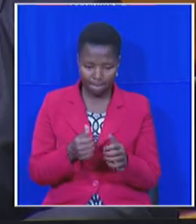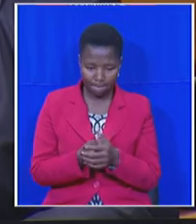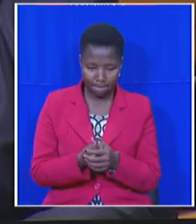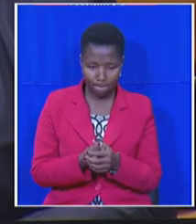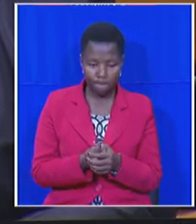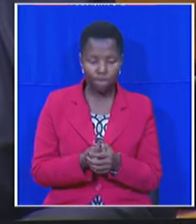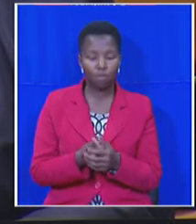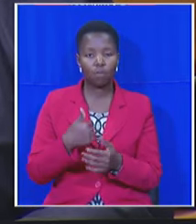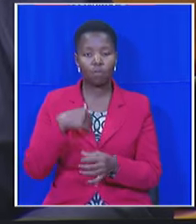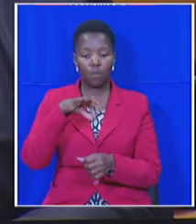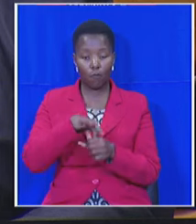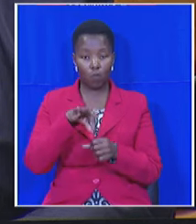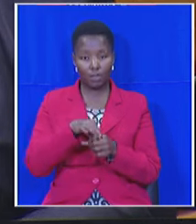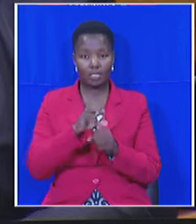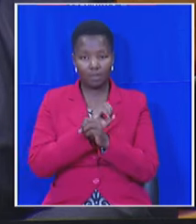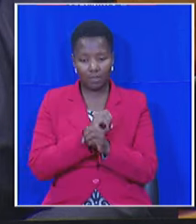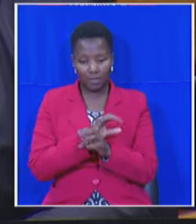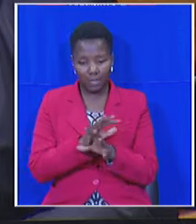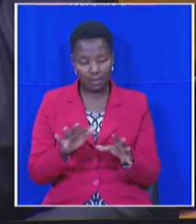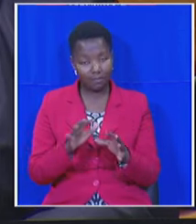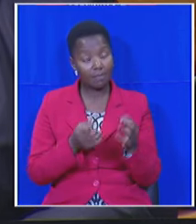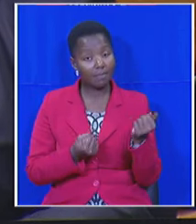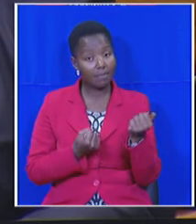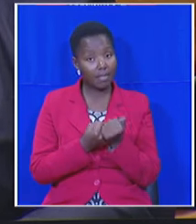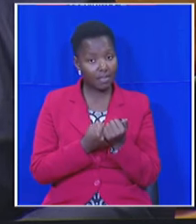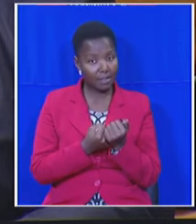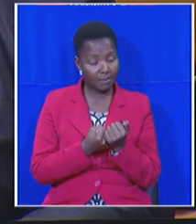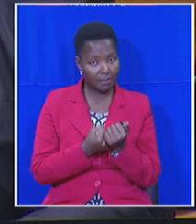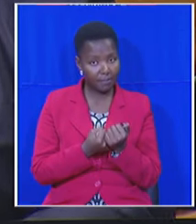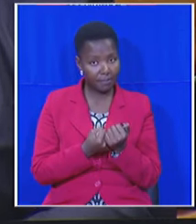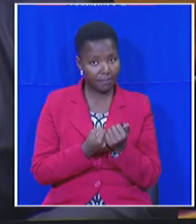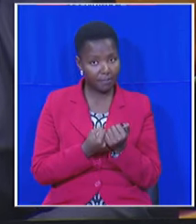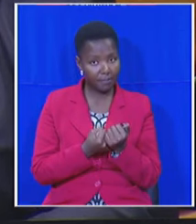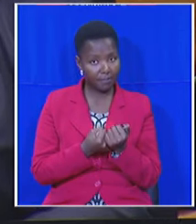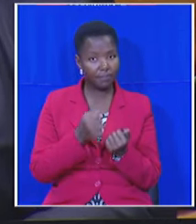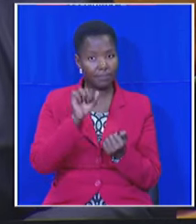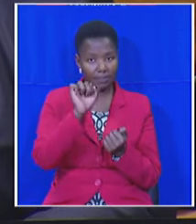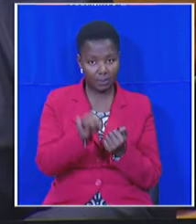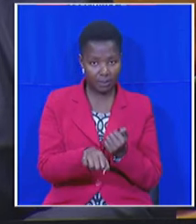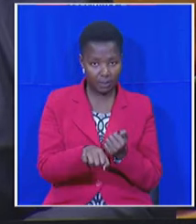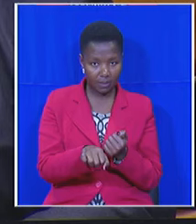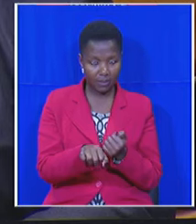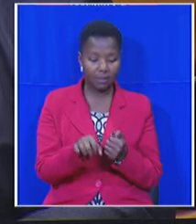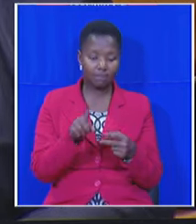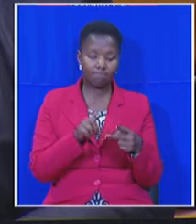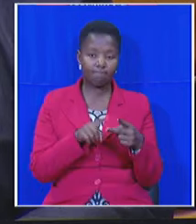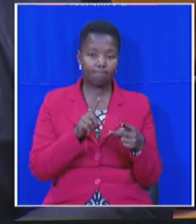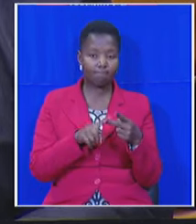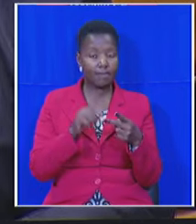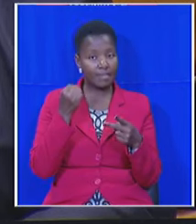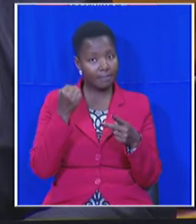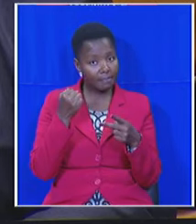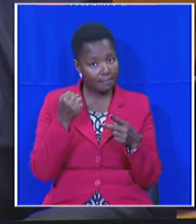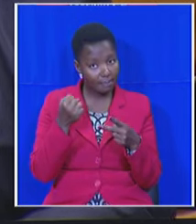Voting will now commence. Those in favor of the vote being agreed to should press the yes button.